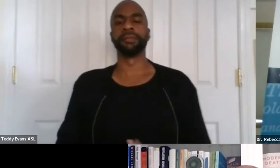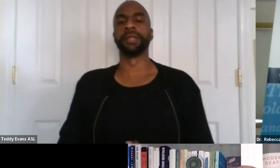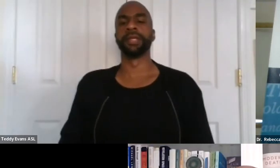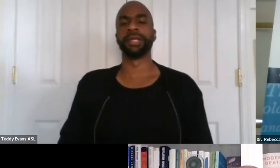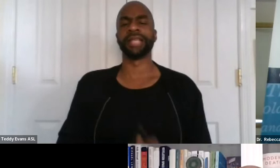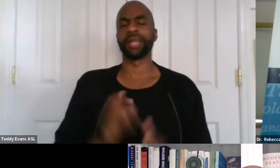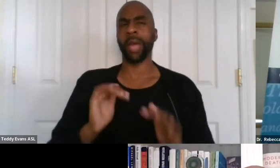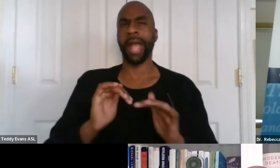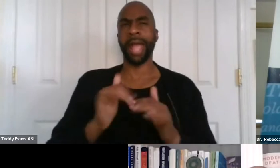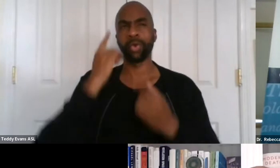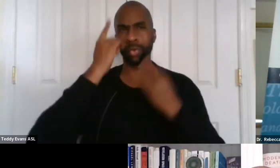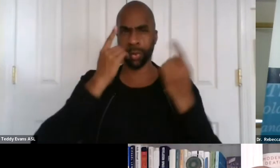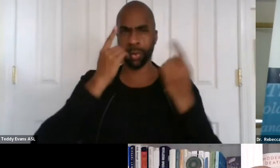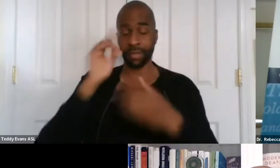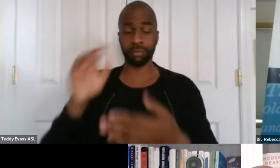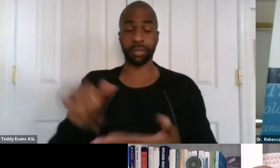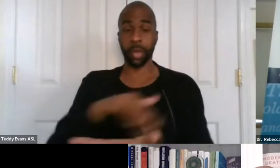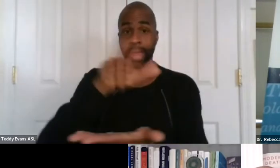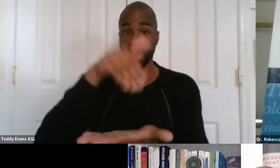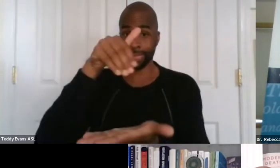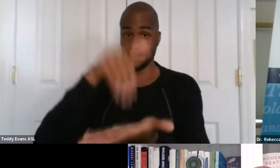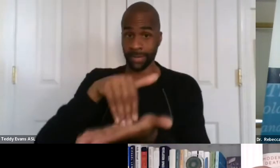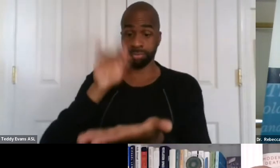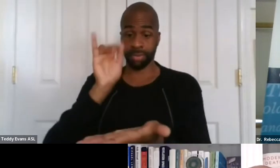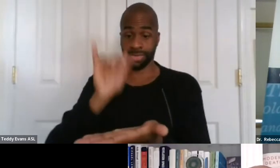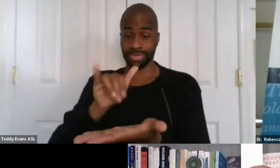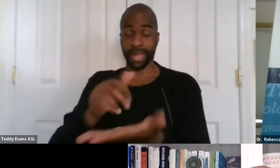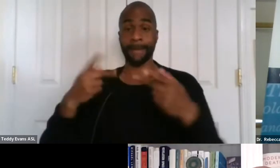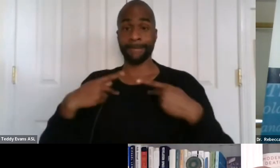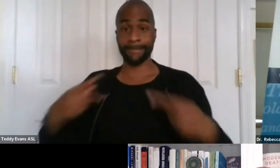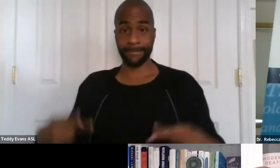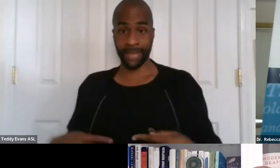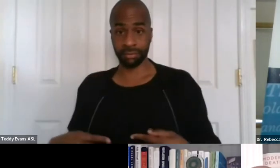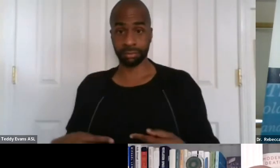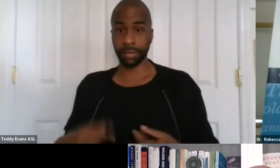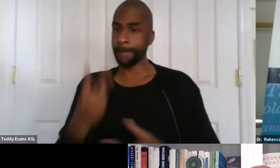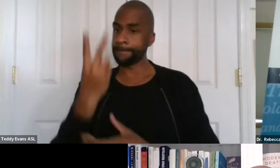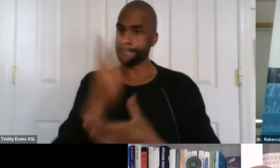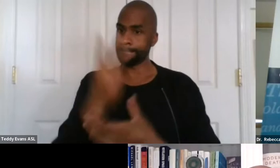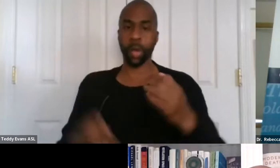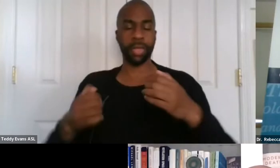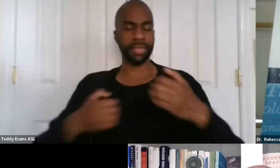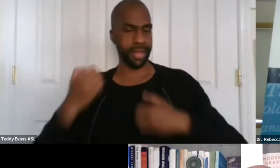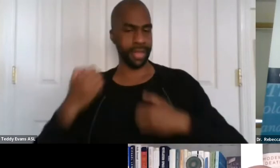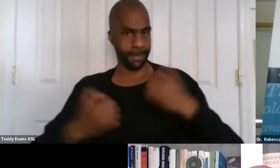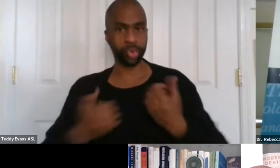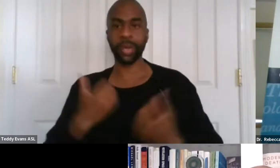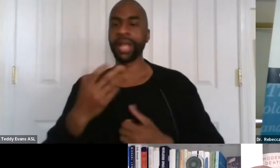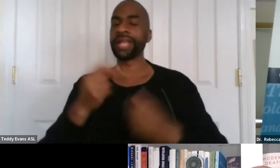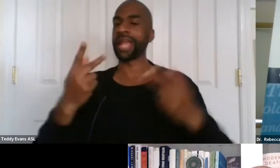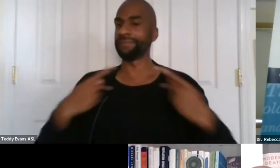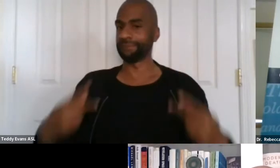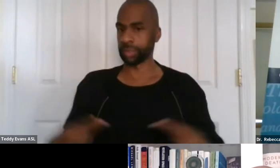have pain in the middle, which is as much a physical sensation, as much an emotion, as much as a traumatic memory that all come